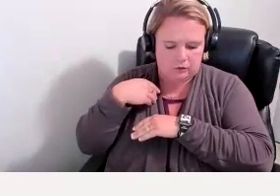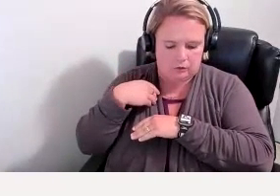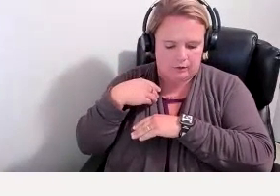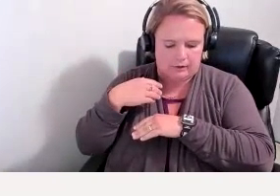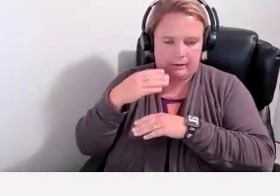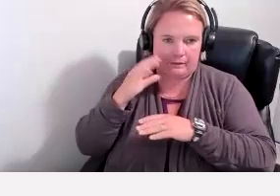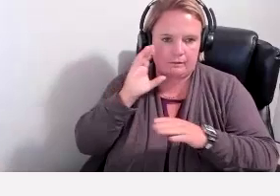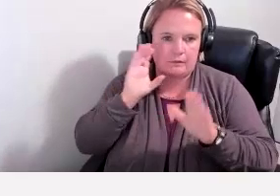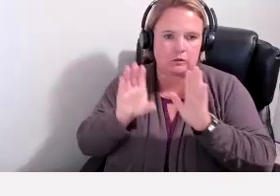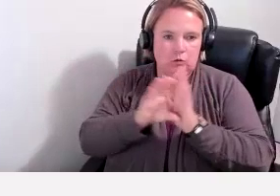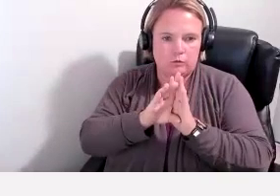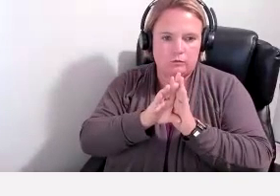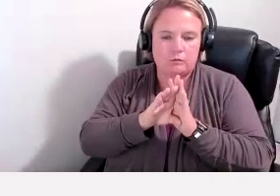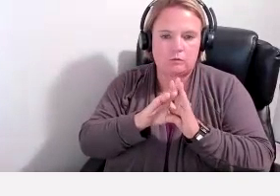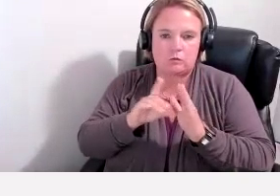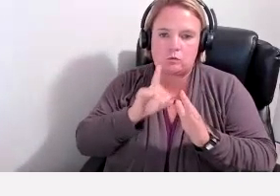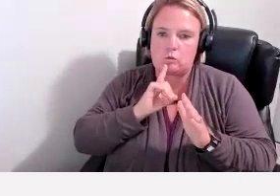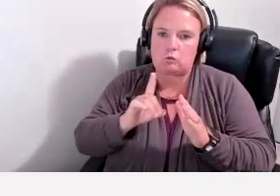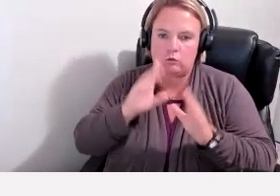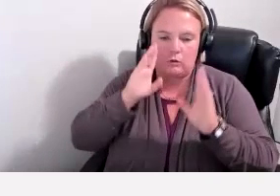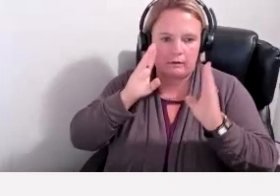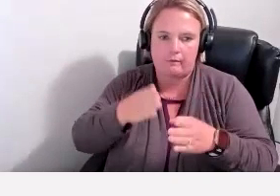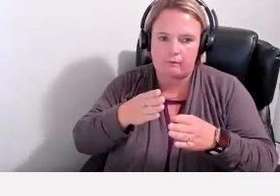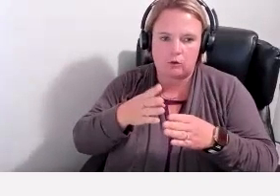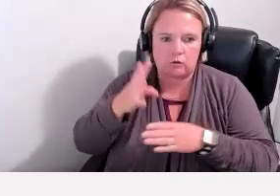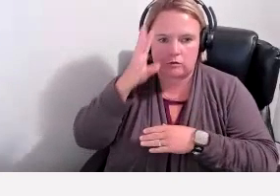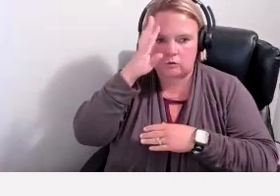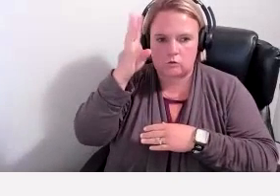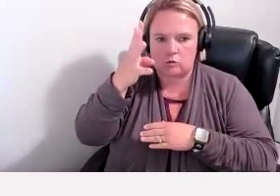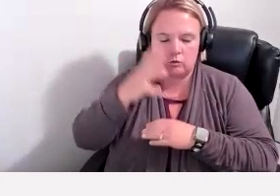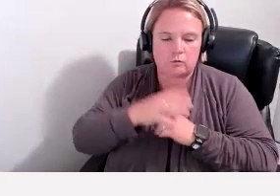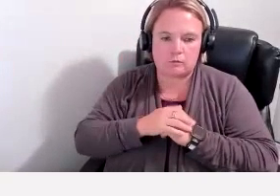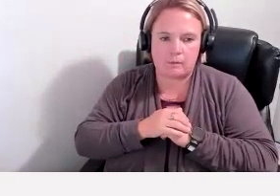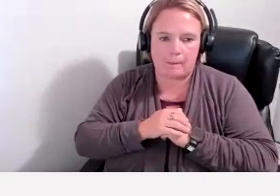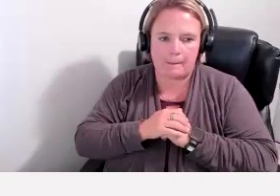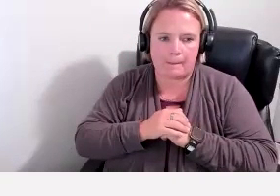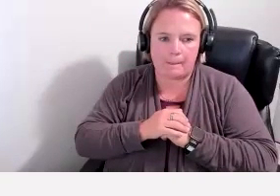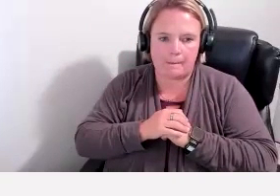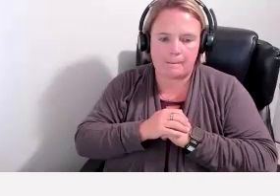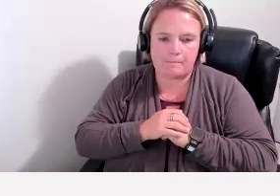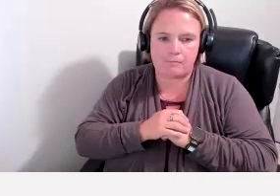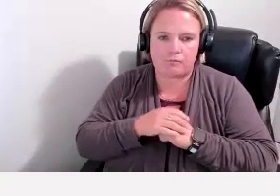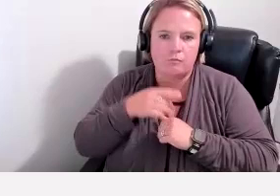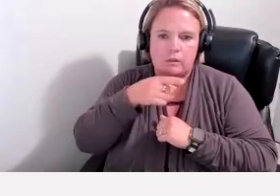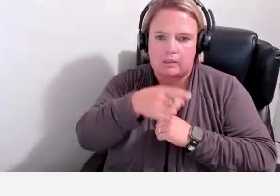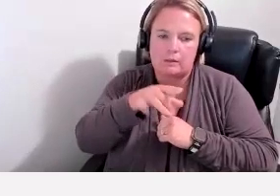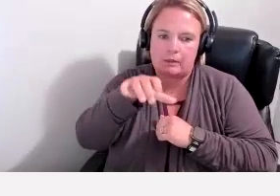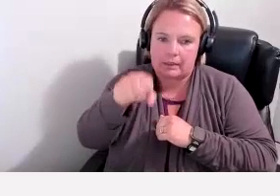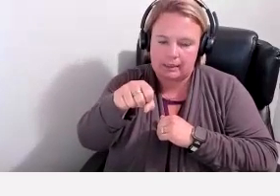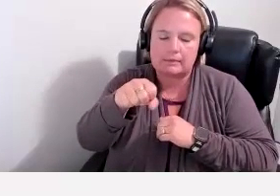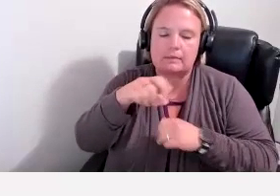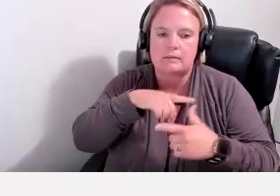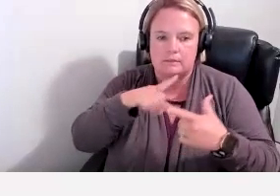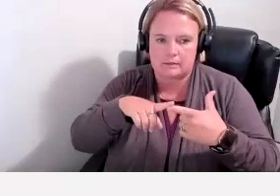created, as I said before, we're really focused just on instructor created content. And so obviously that would be yes. And then you go